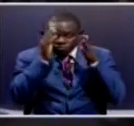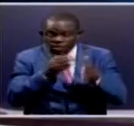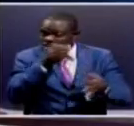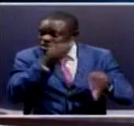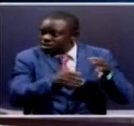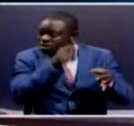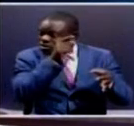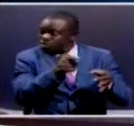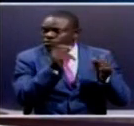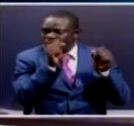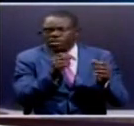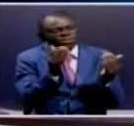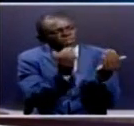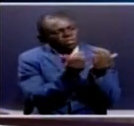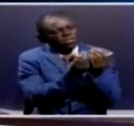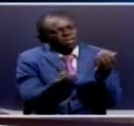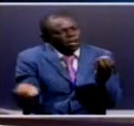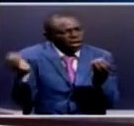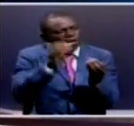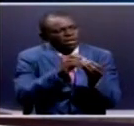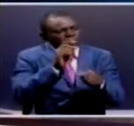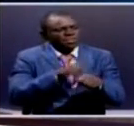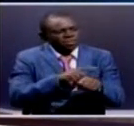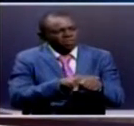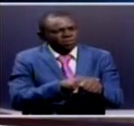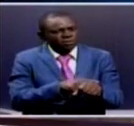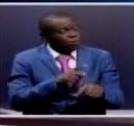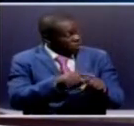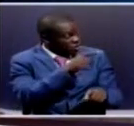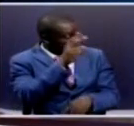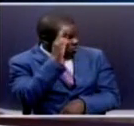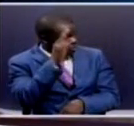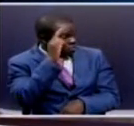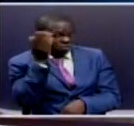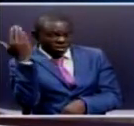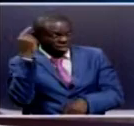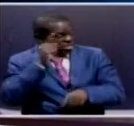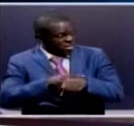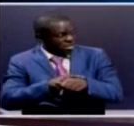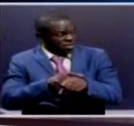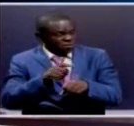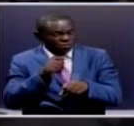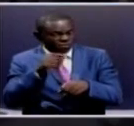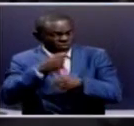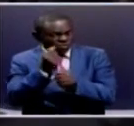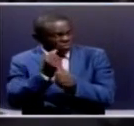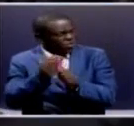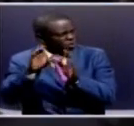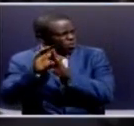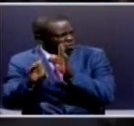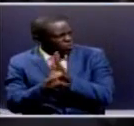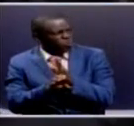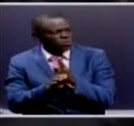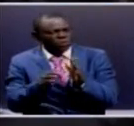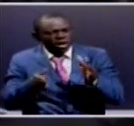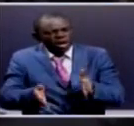therein lies the catch. What is the catch? You remember you refused to extend the period for a Constitutional Review Commission. No, they had handed